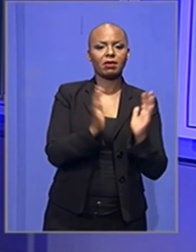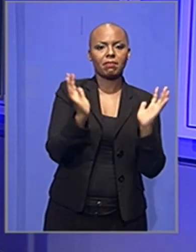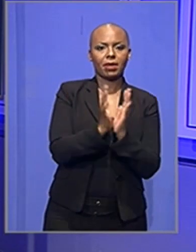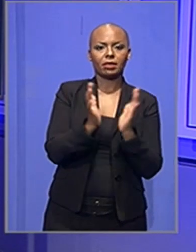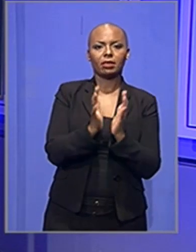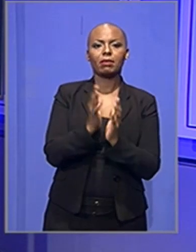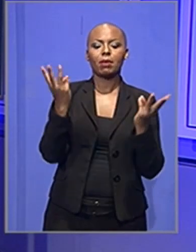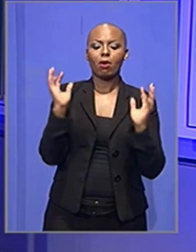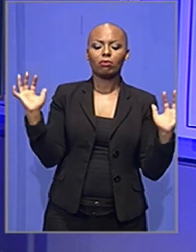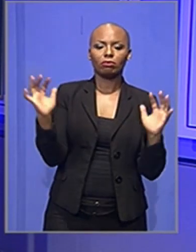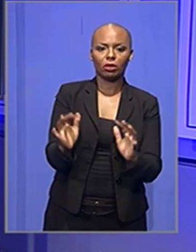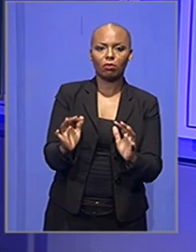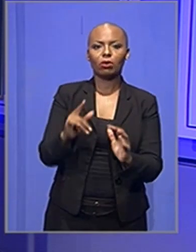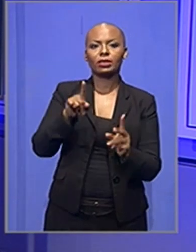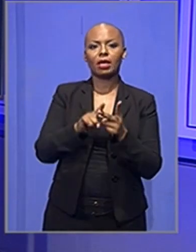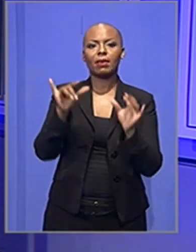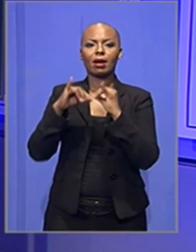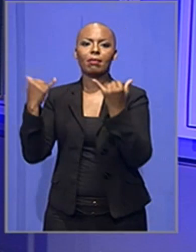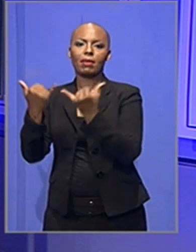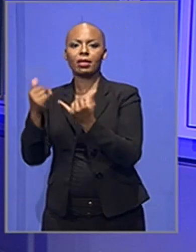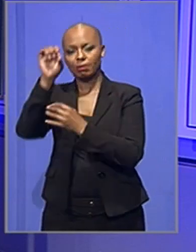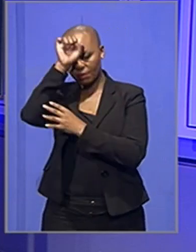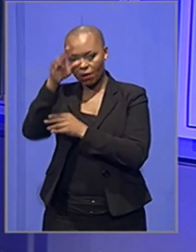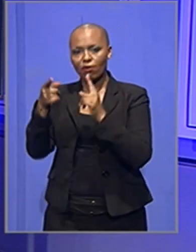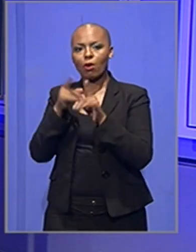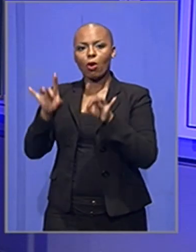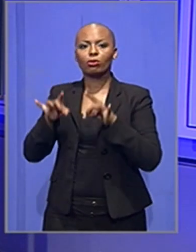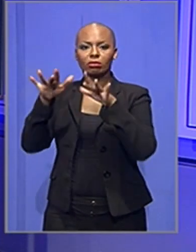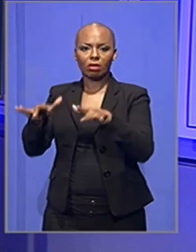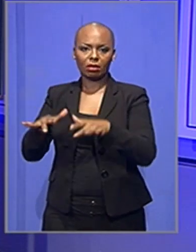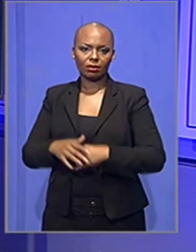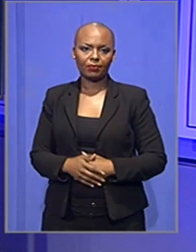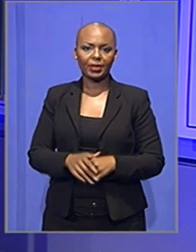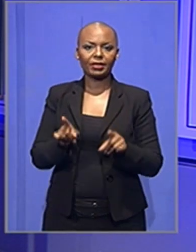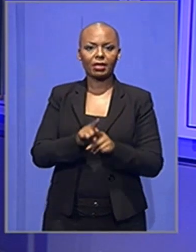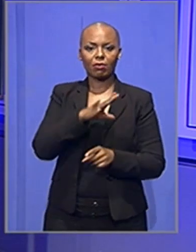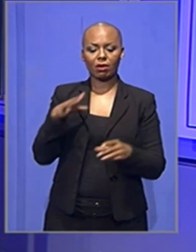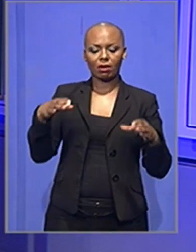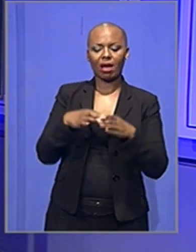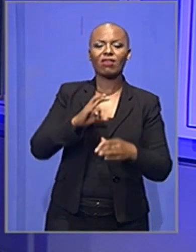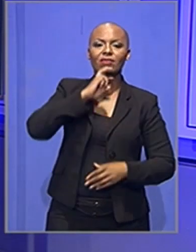ba amehang ho kenyeletswa le khamphani ena ya morafo ya Australia le lekgotla la borena.